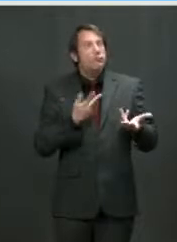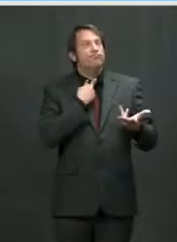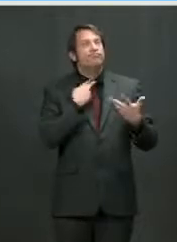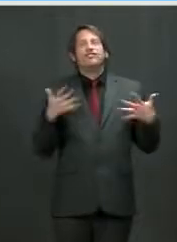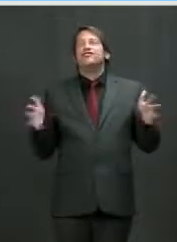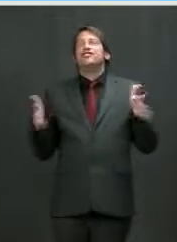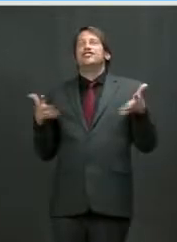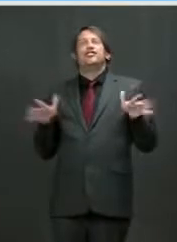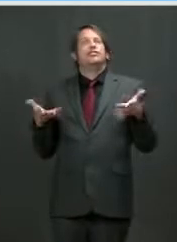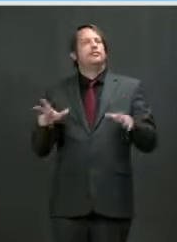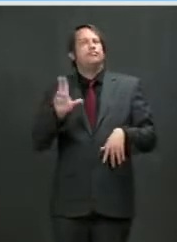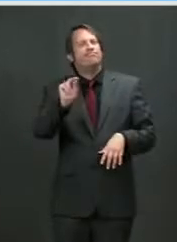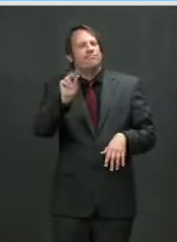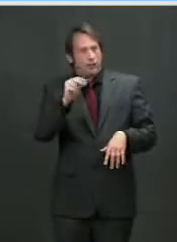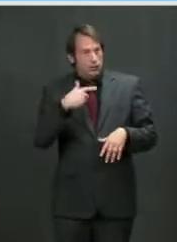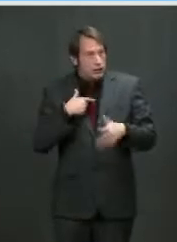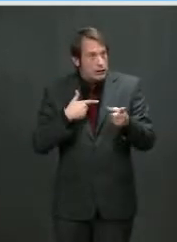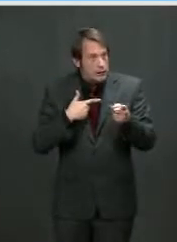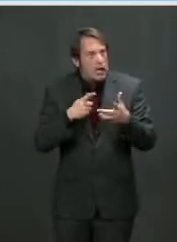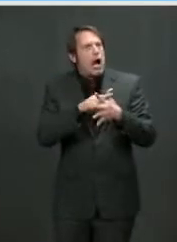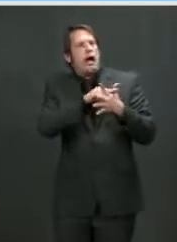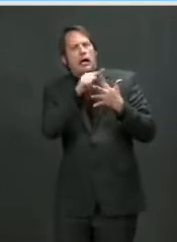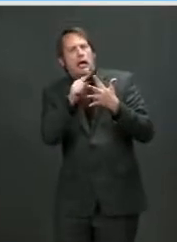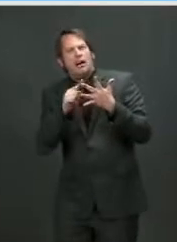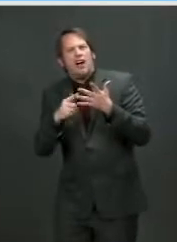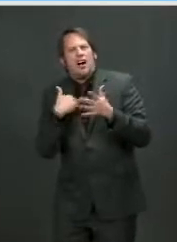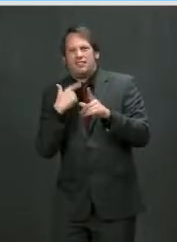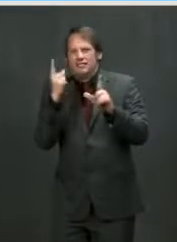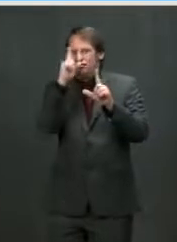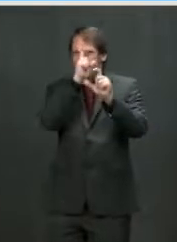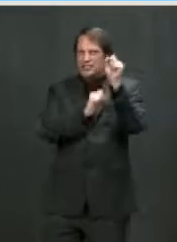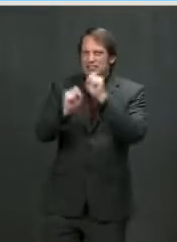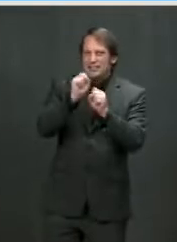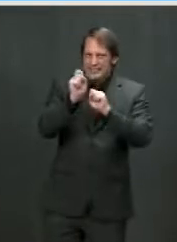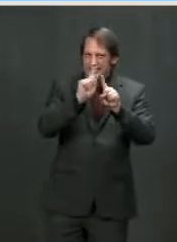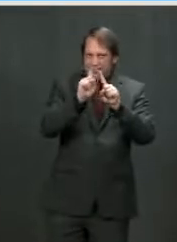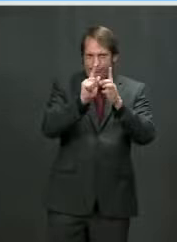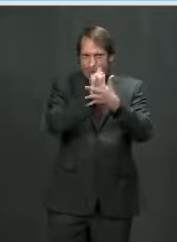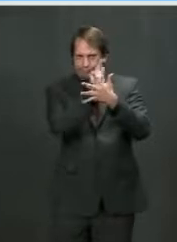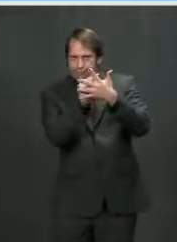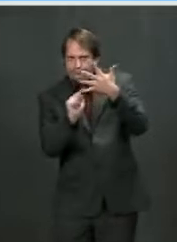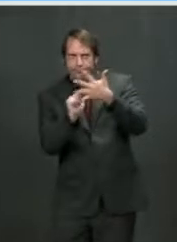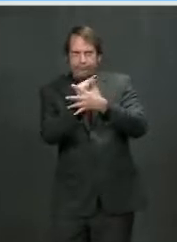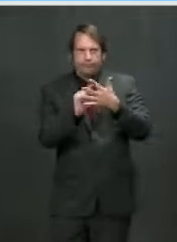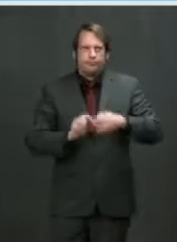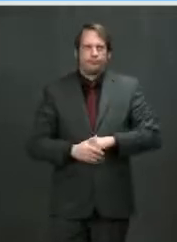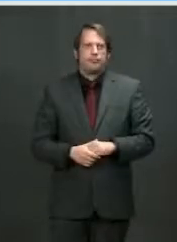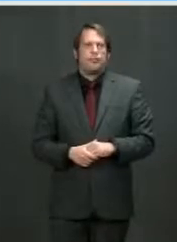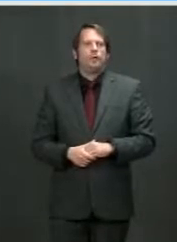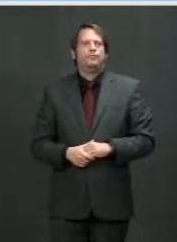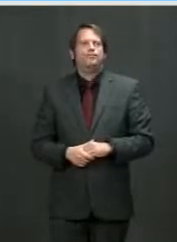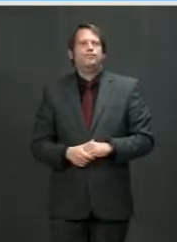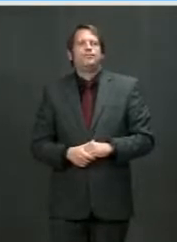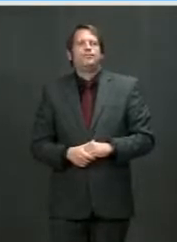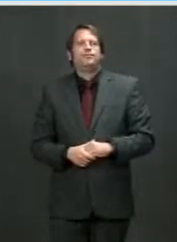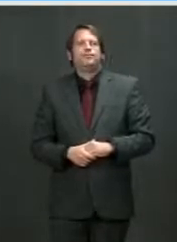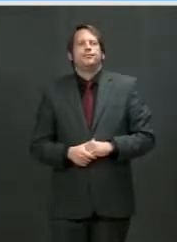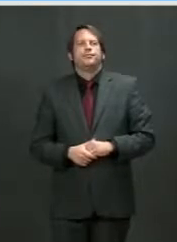are a menu of things, including staff, personnel, therapeutics,